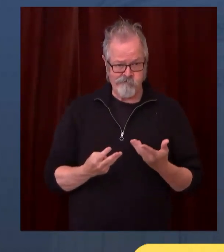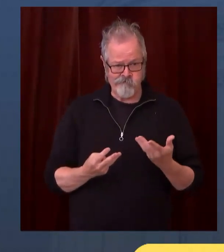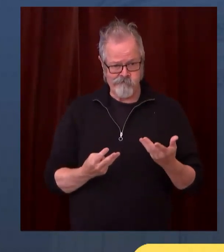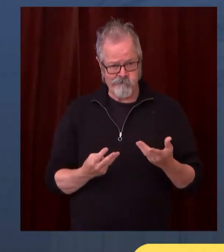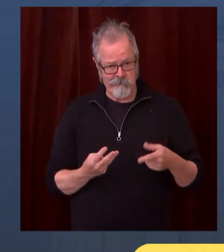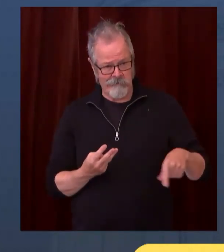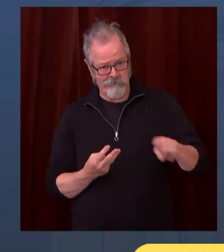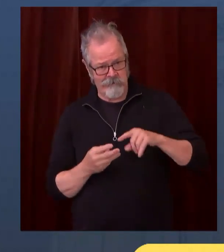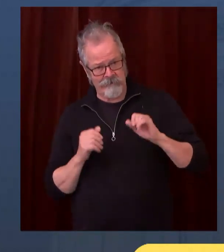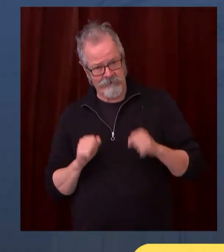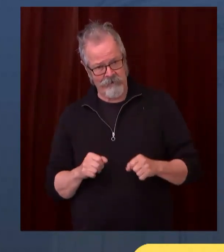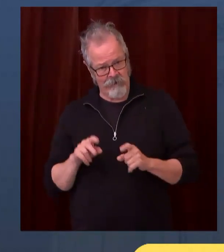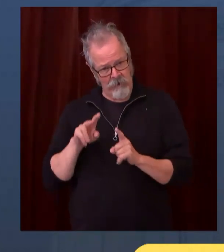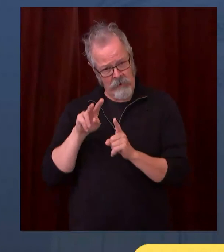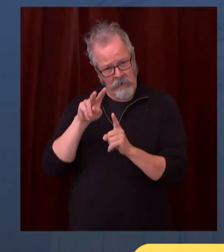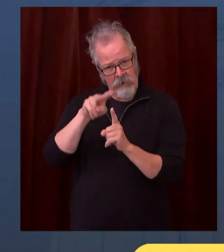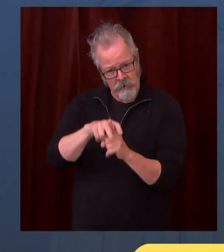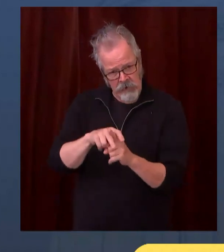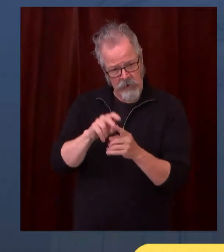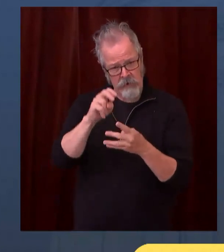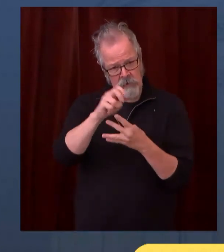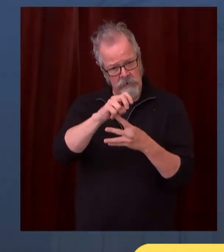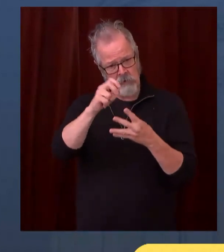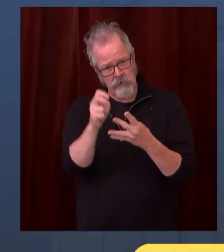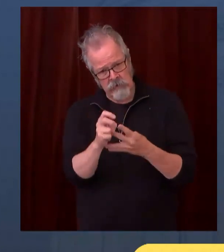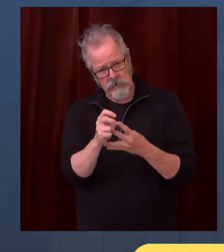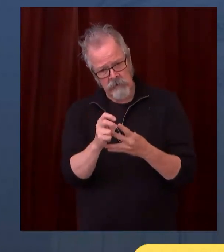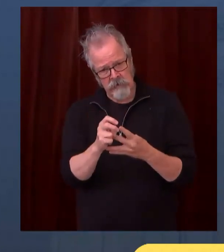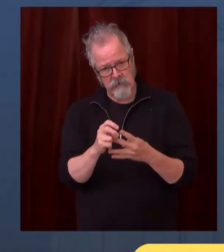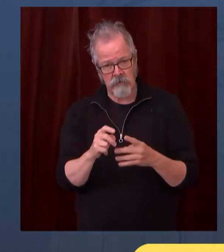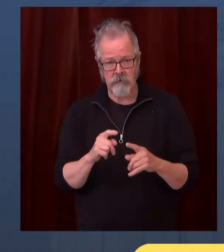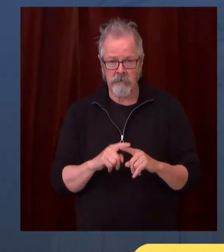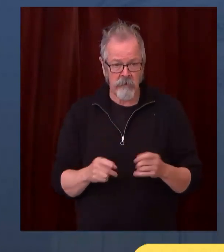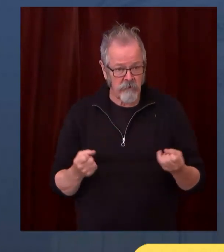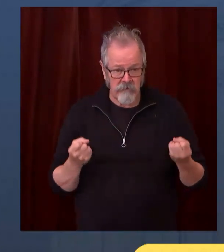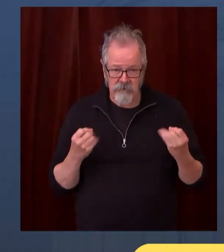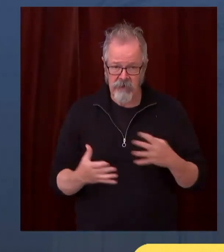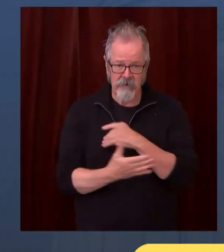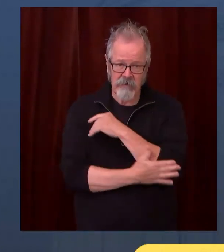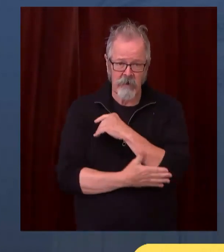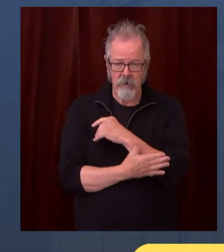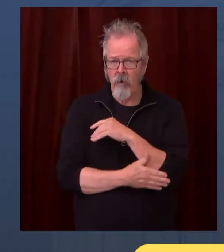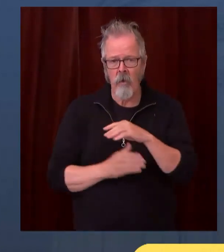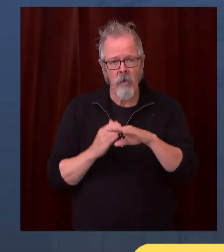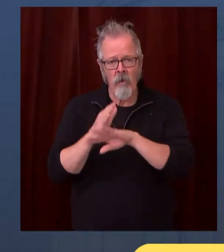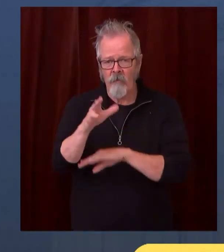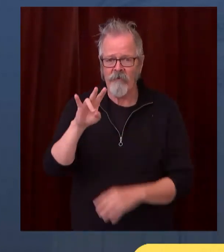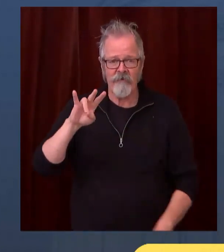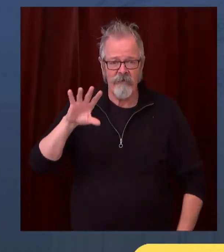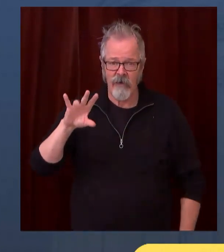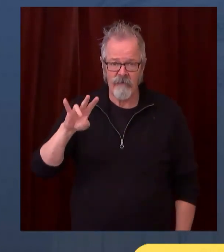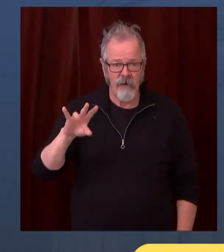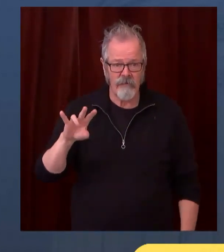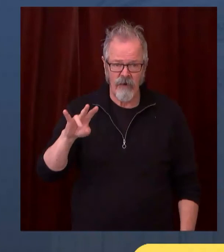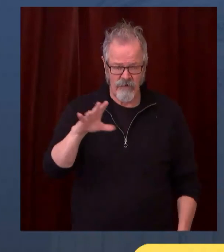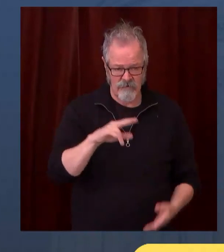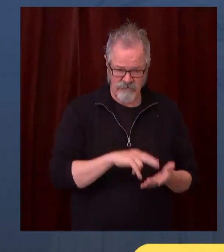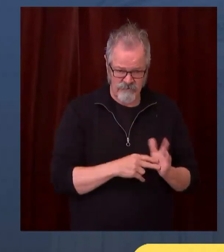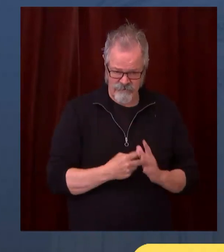mean that they should just realize their long-term care facilities are not going to get out of phase one for a while?